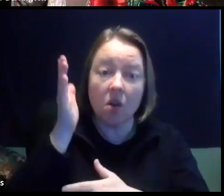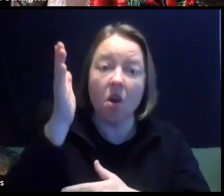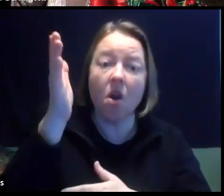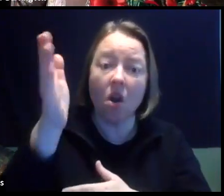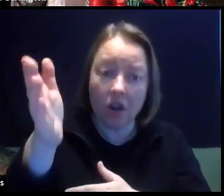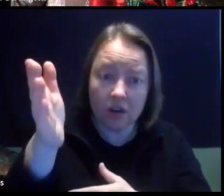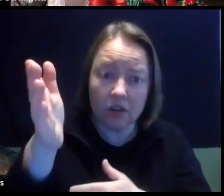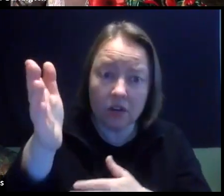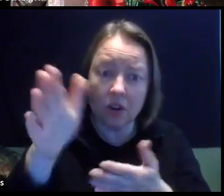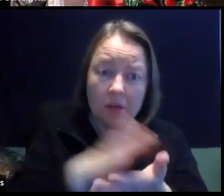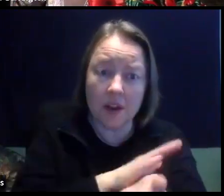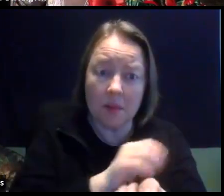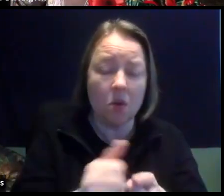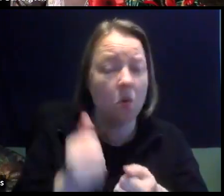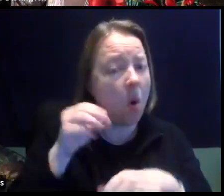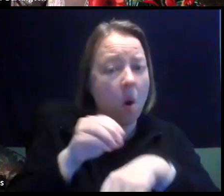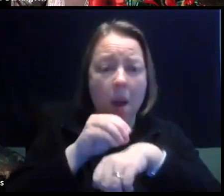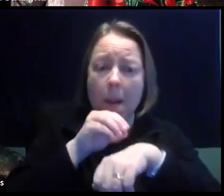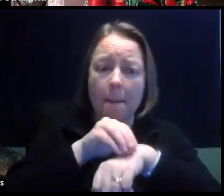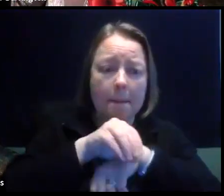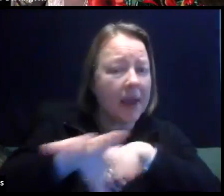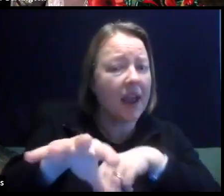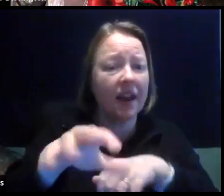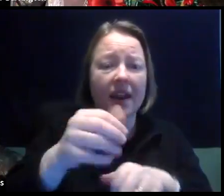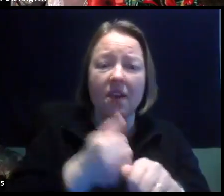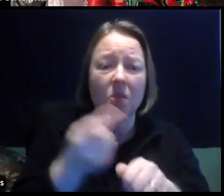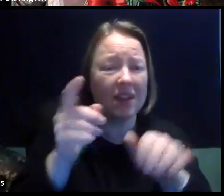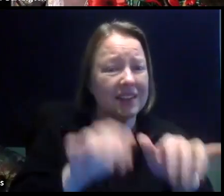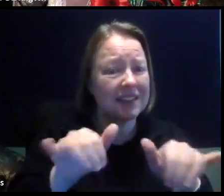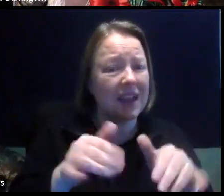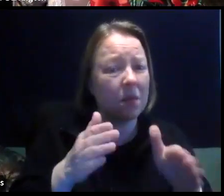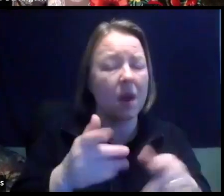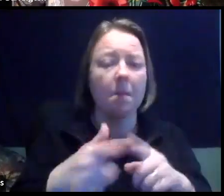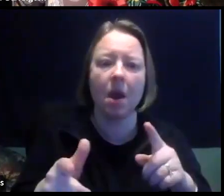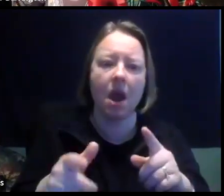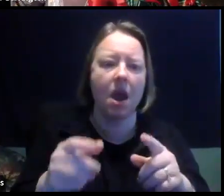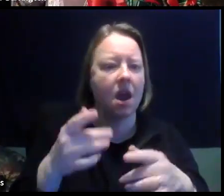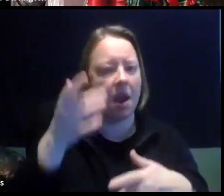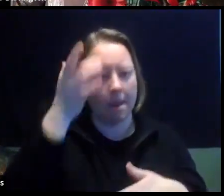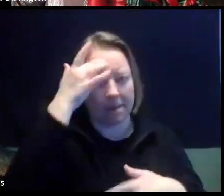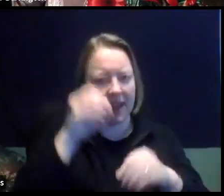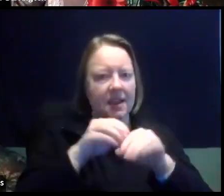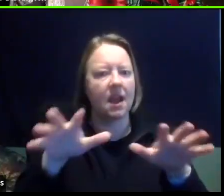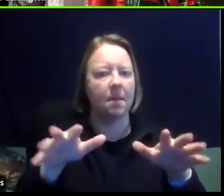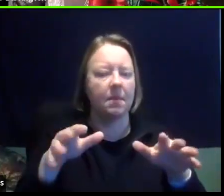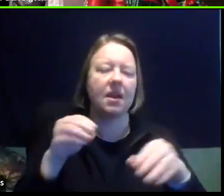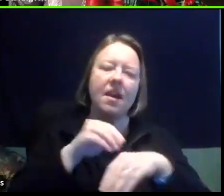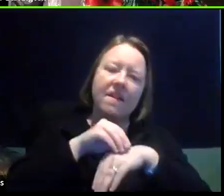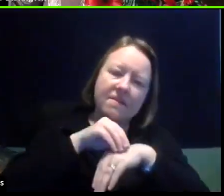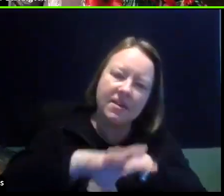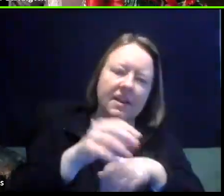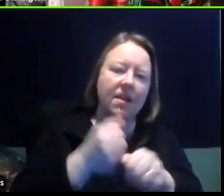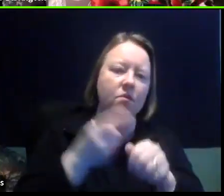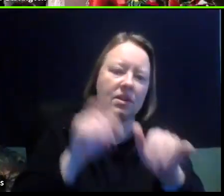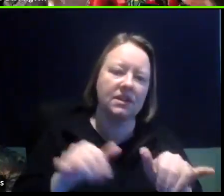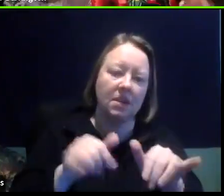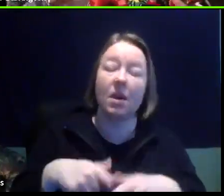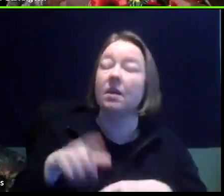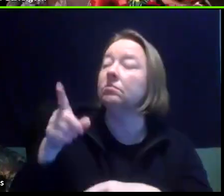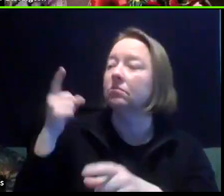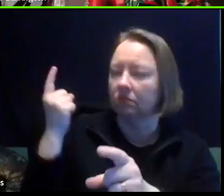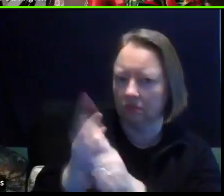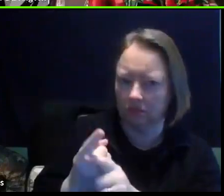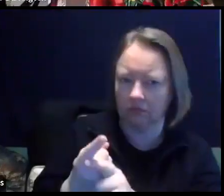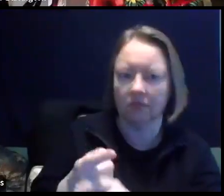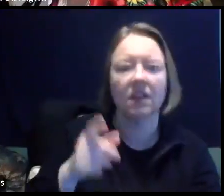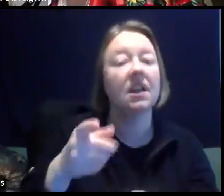won't impact everyone the same, although the pandemic impacted everyone the same. Absolutely, absolutely. There are